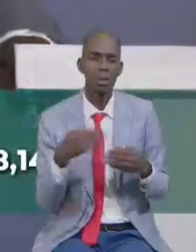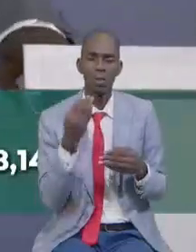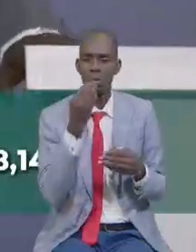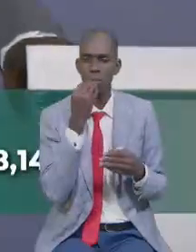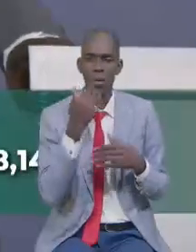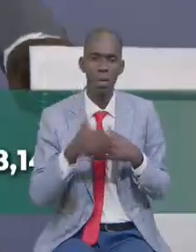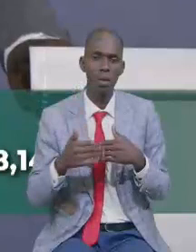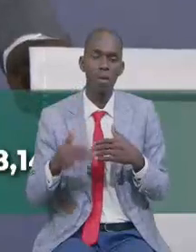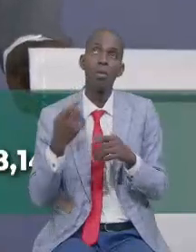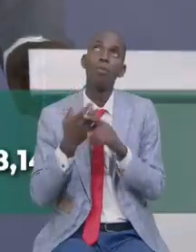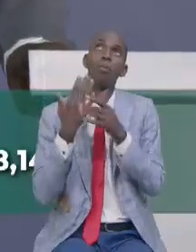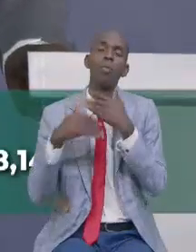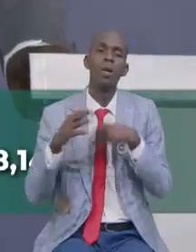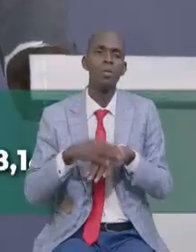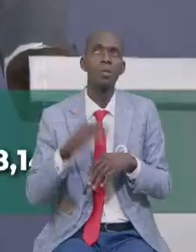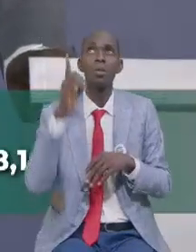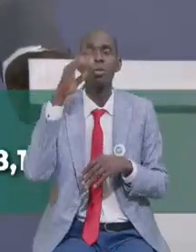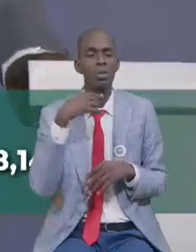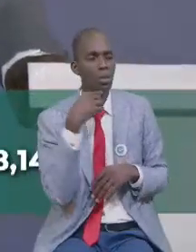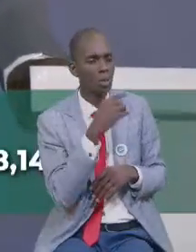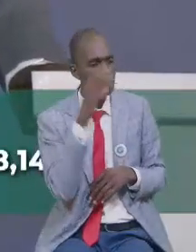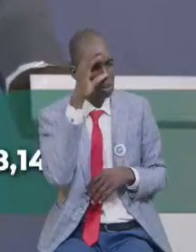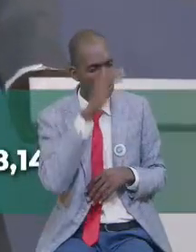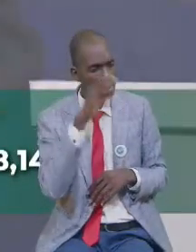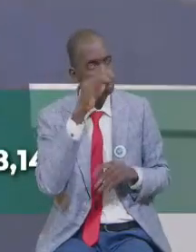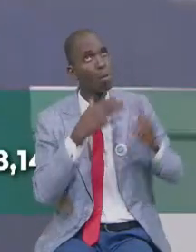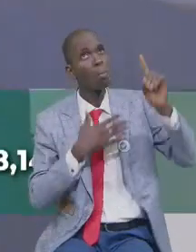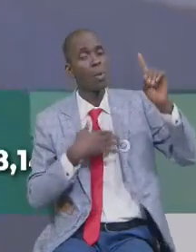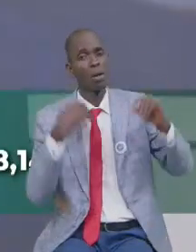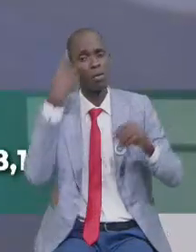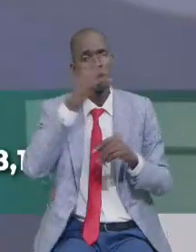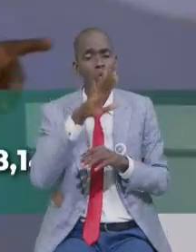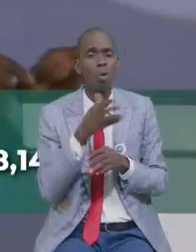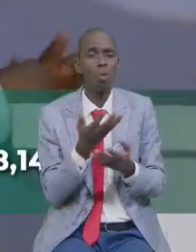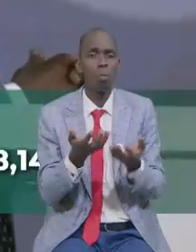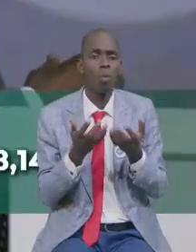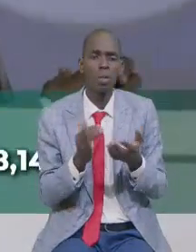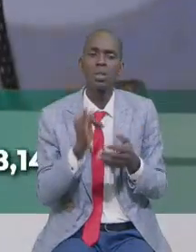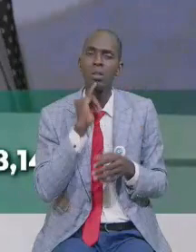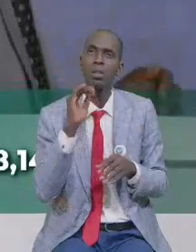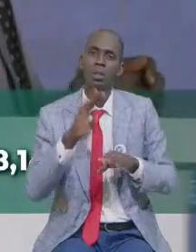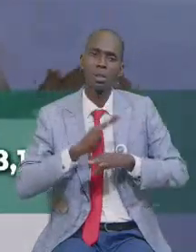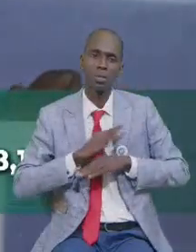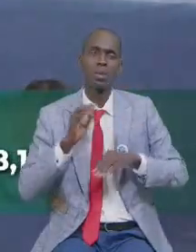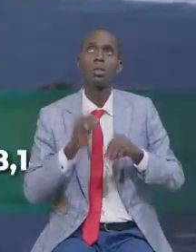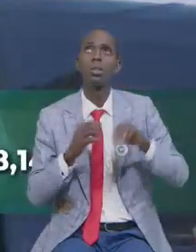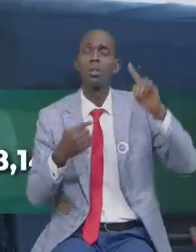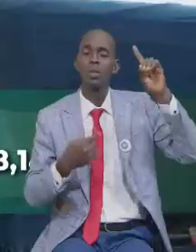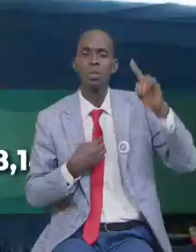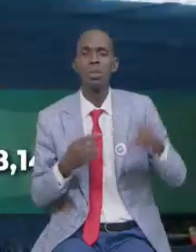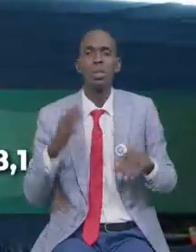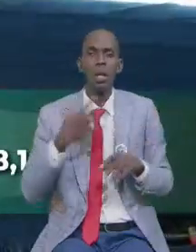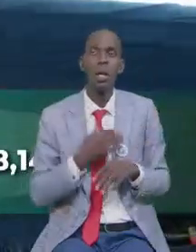my face. Your sufficiency is in me. He went with them to the land